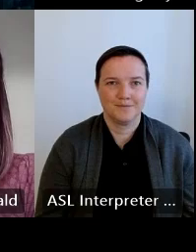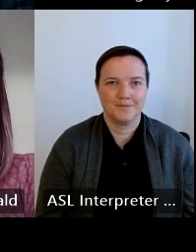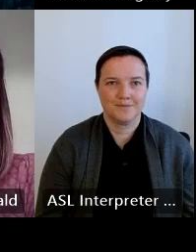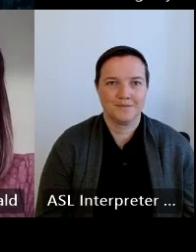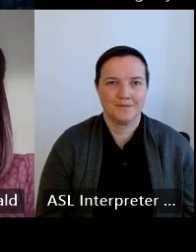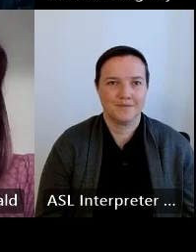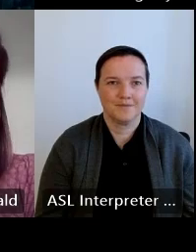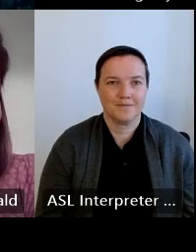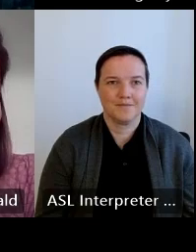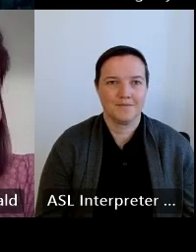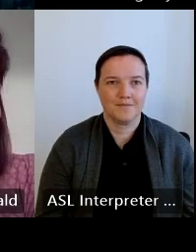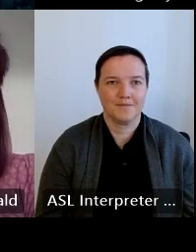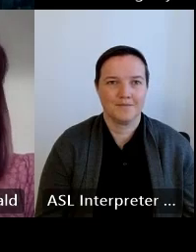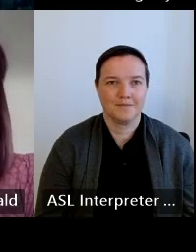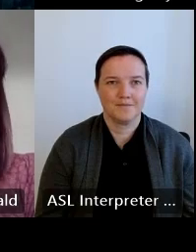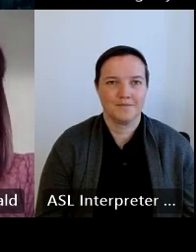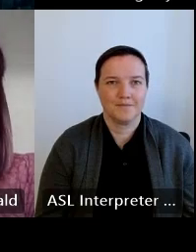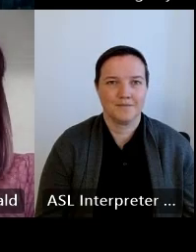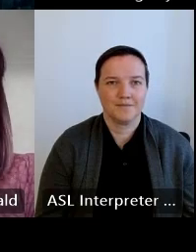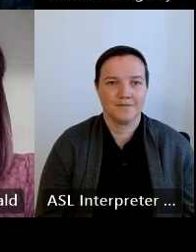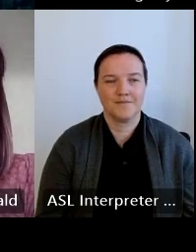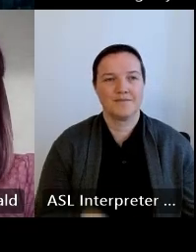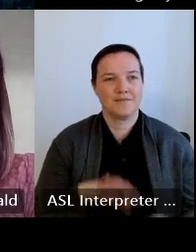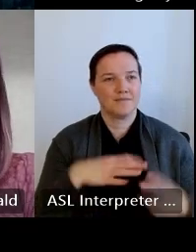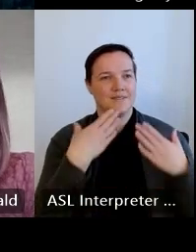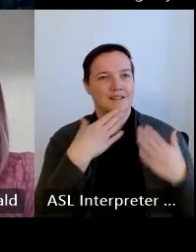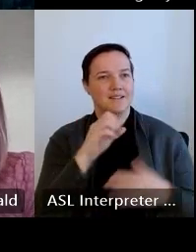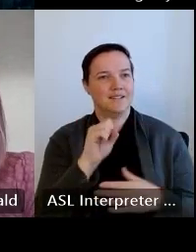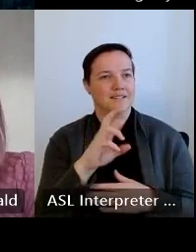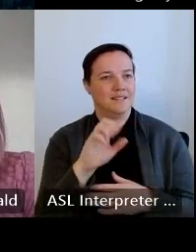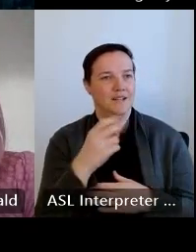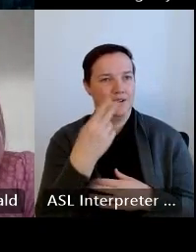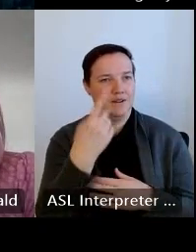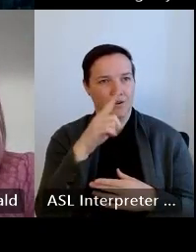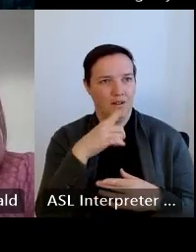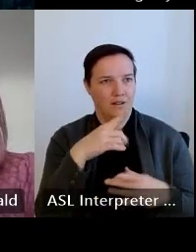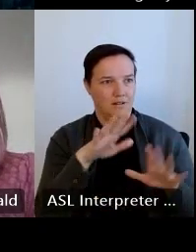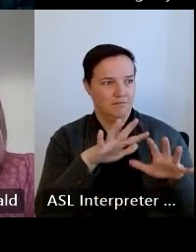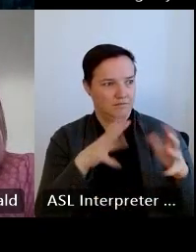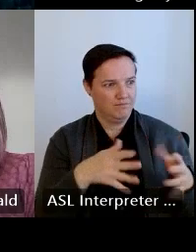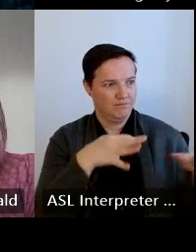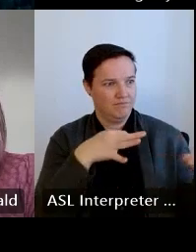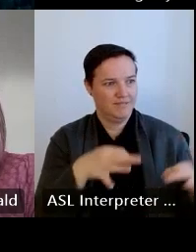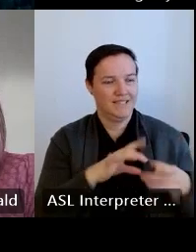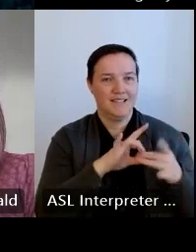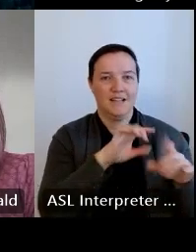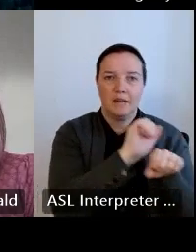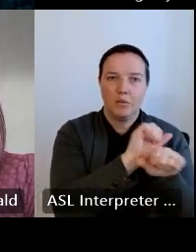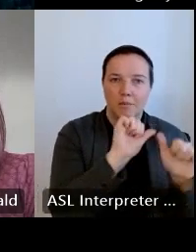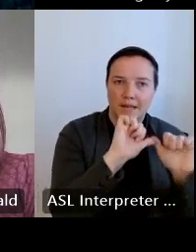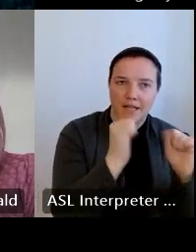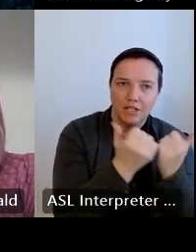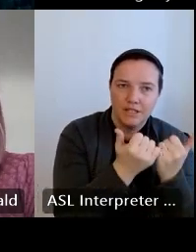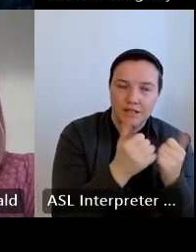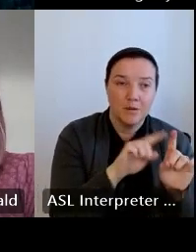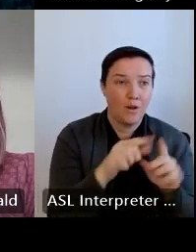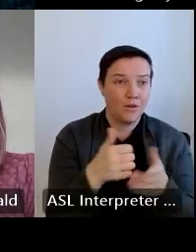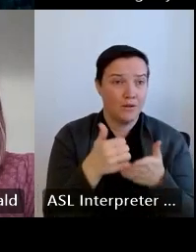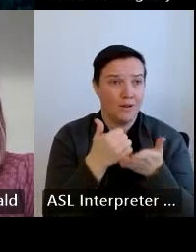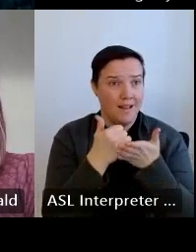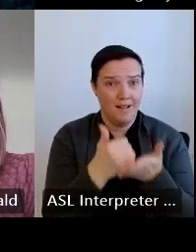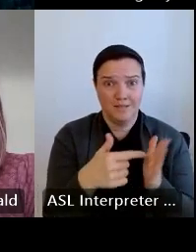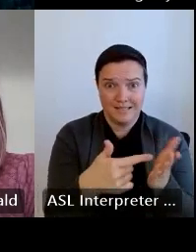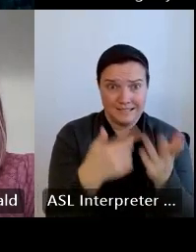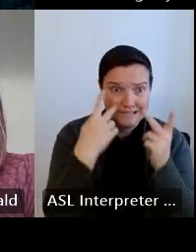Okay, well, thank you, Sarah, for the excellent overview of employment agencies and the very helpful demo of My